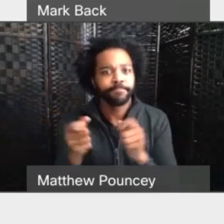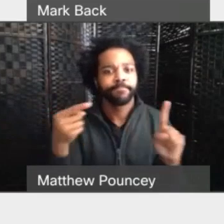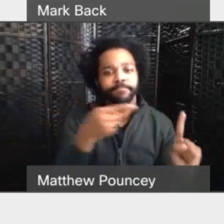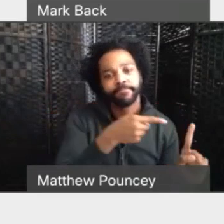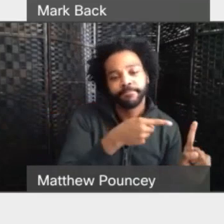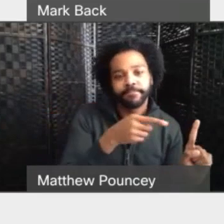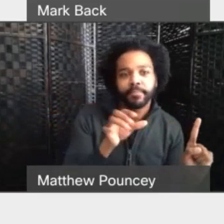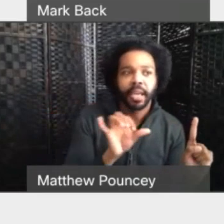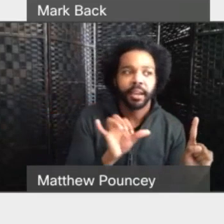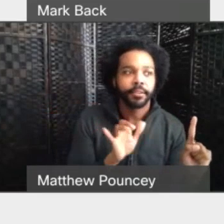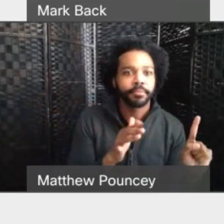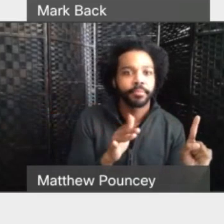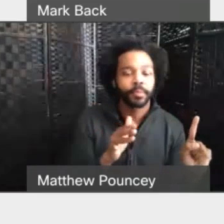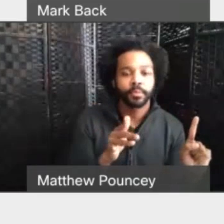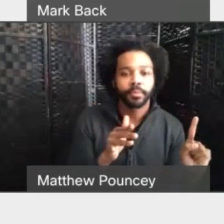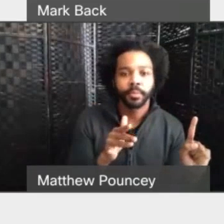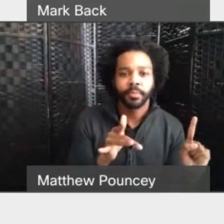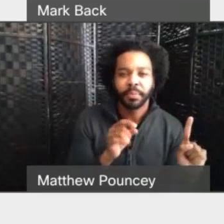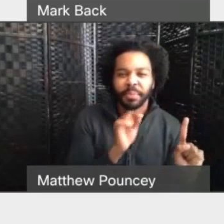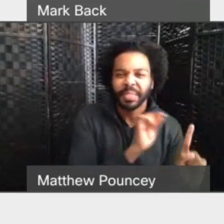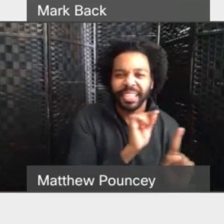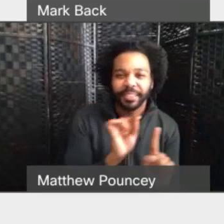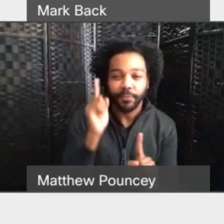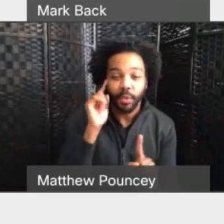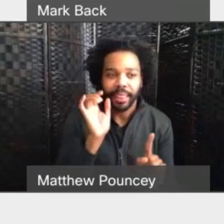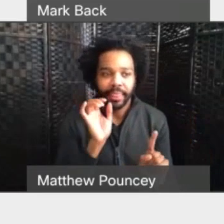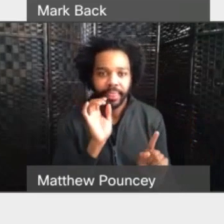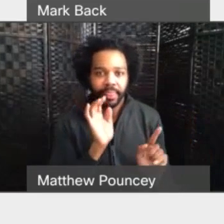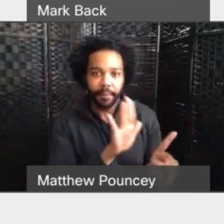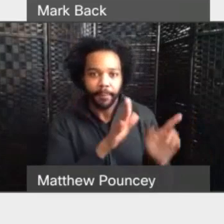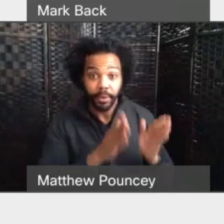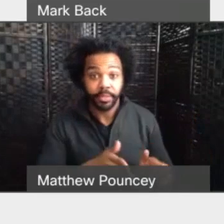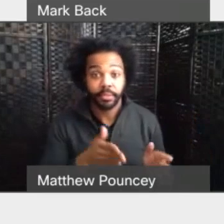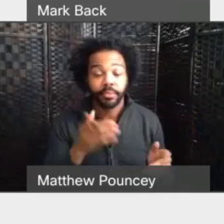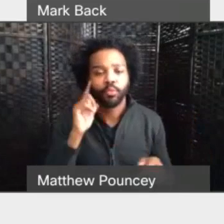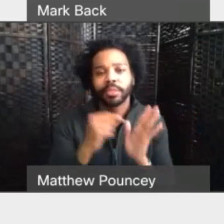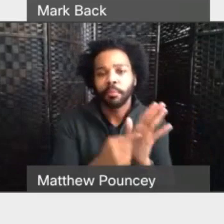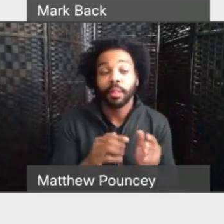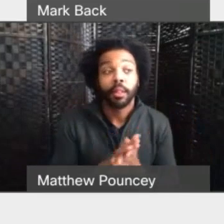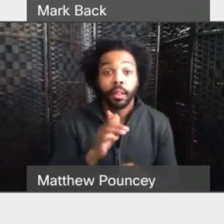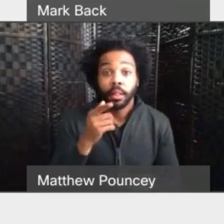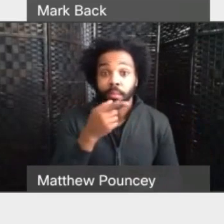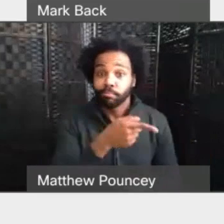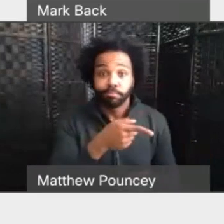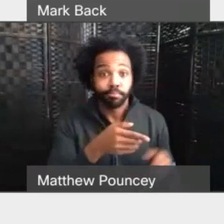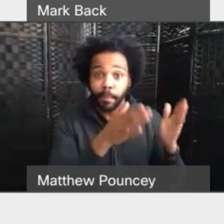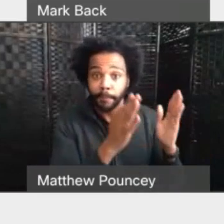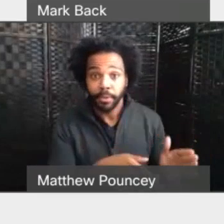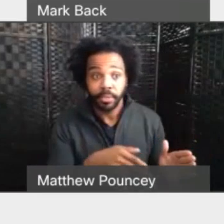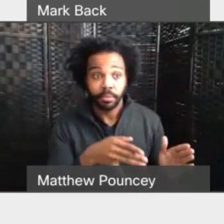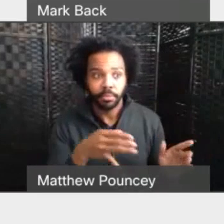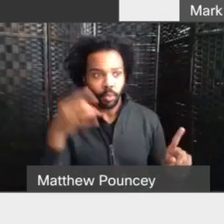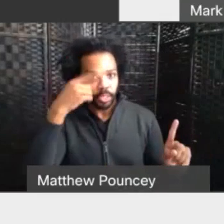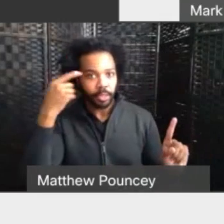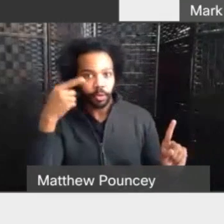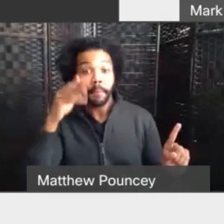kind of the particulars for that person. So to the extent that person is considered by